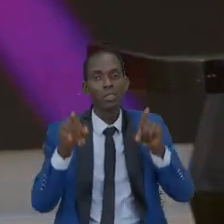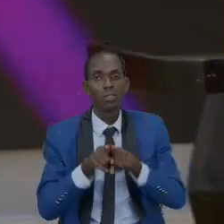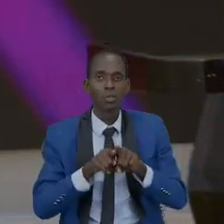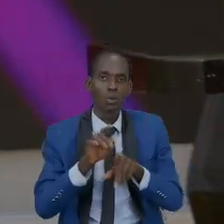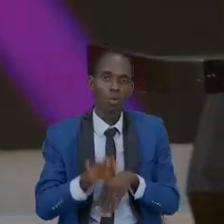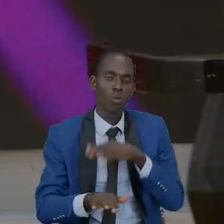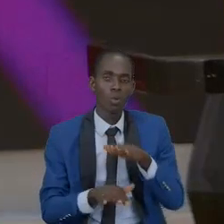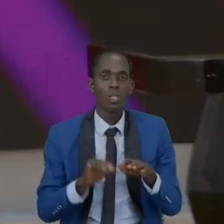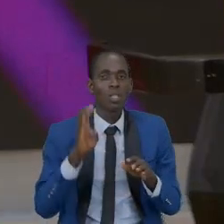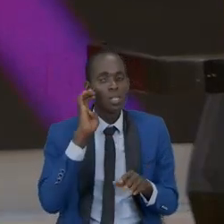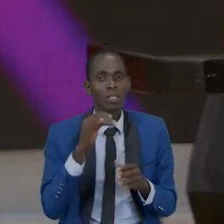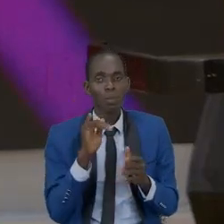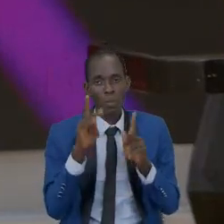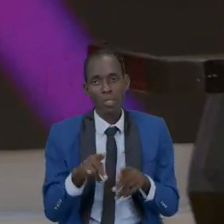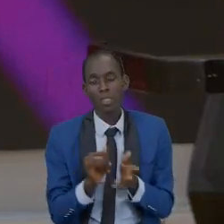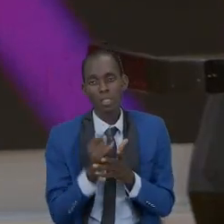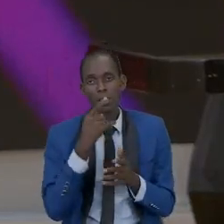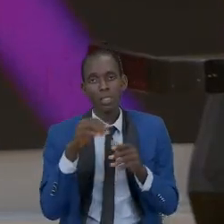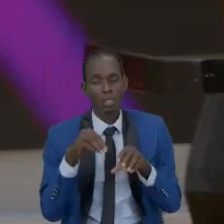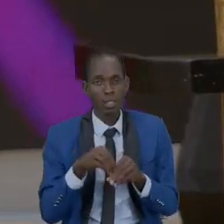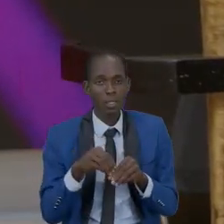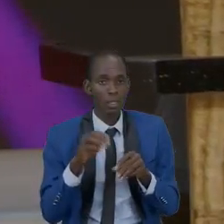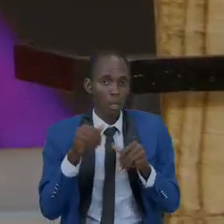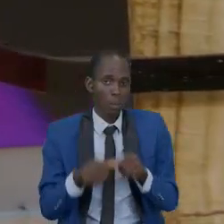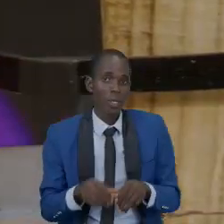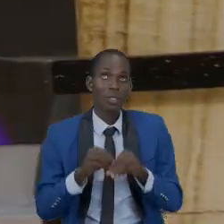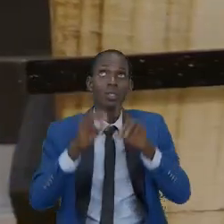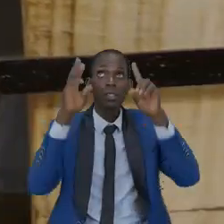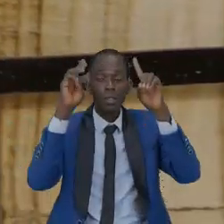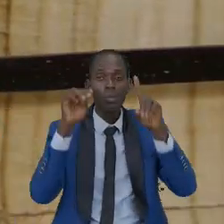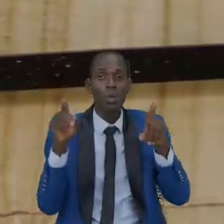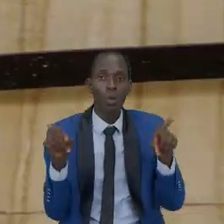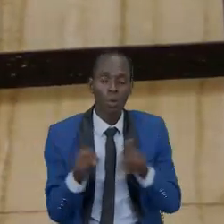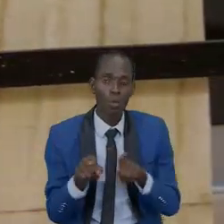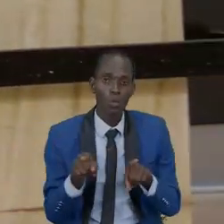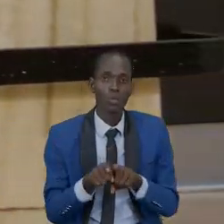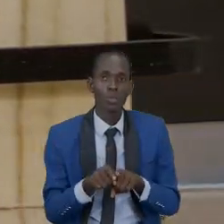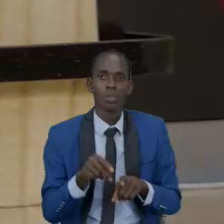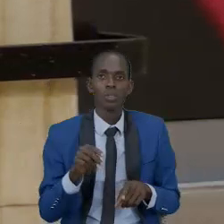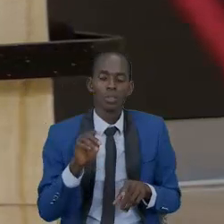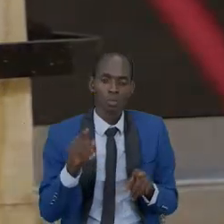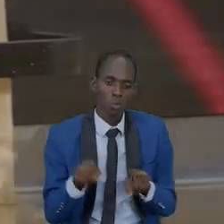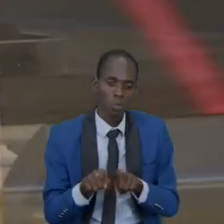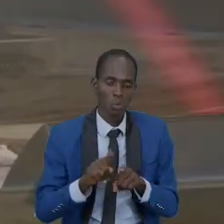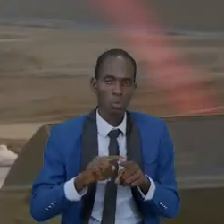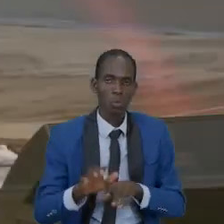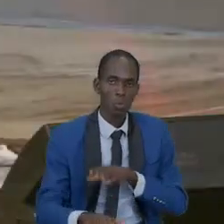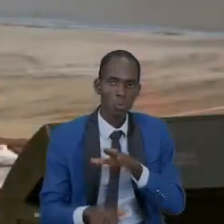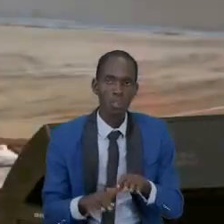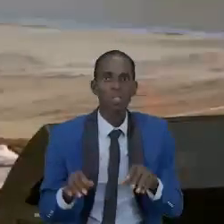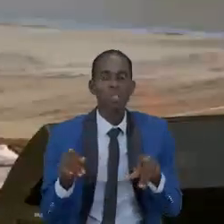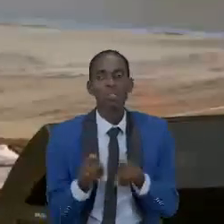that says he abideth in him ought himself also so to walk,